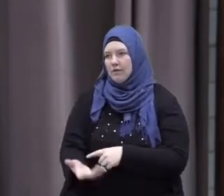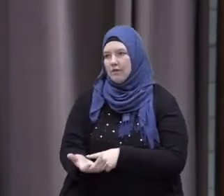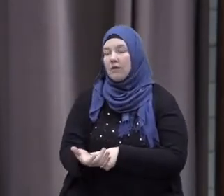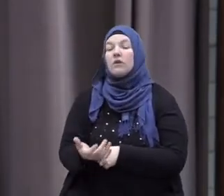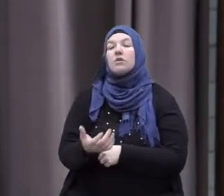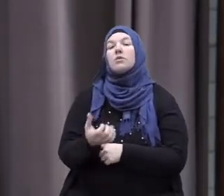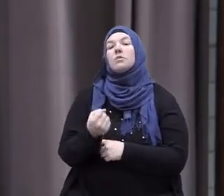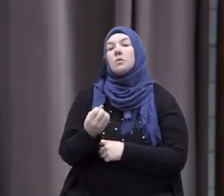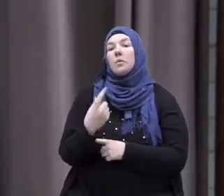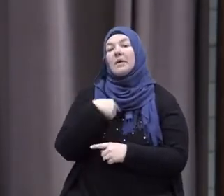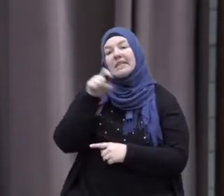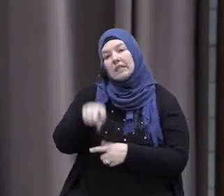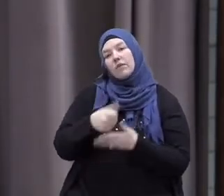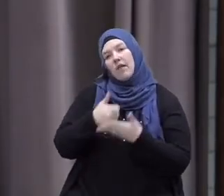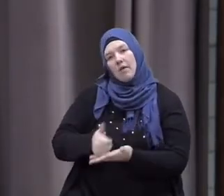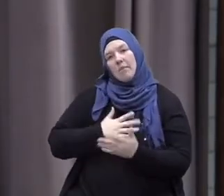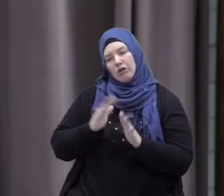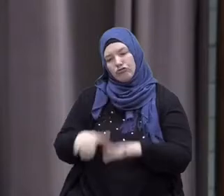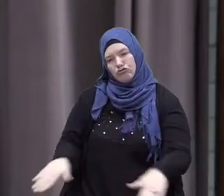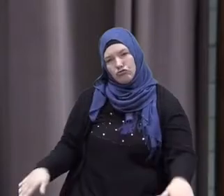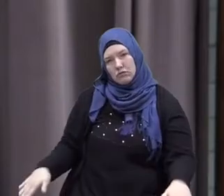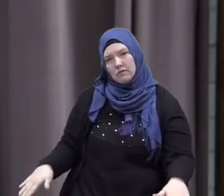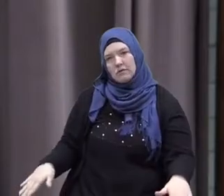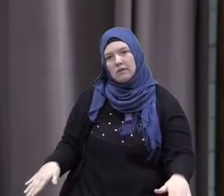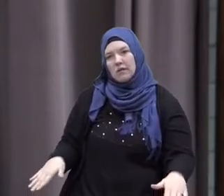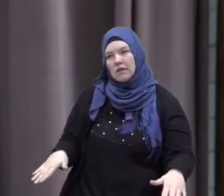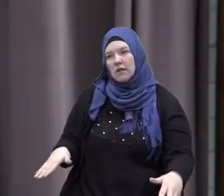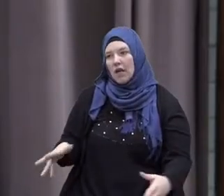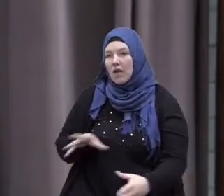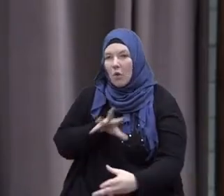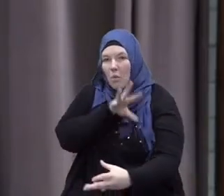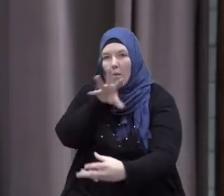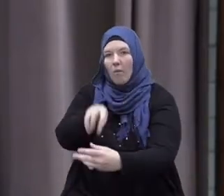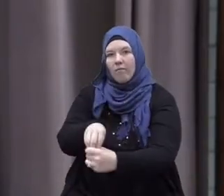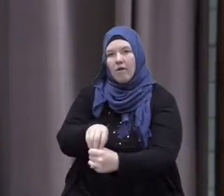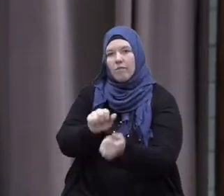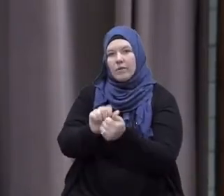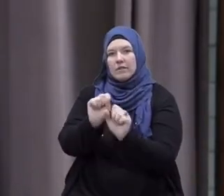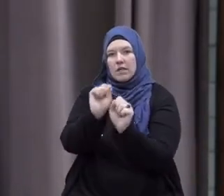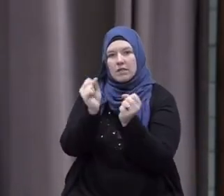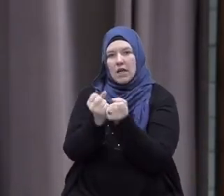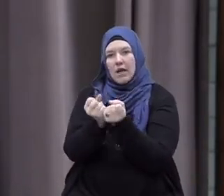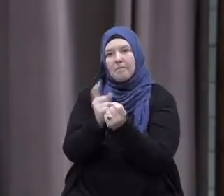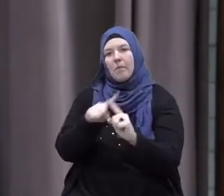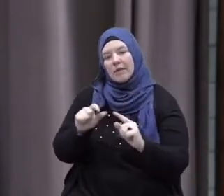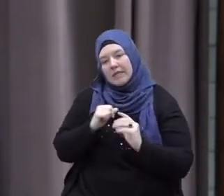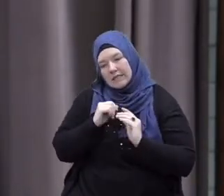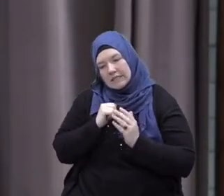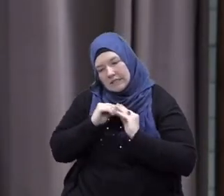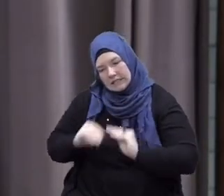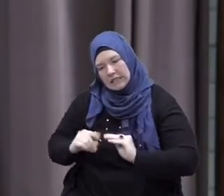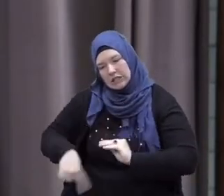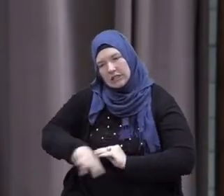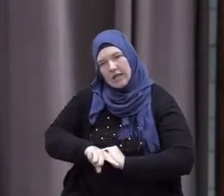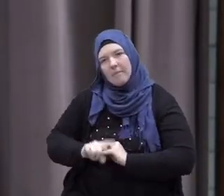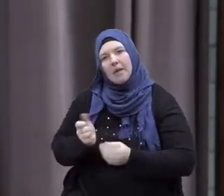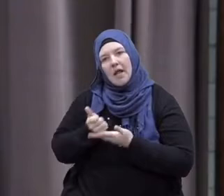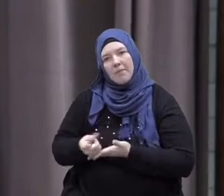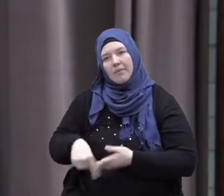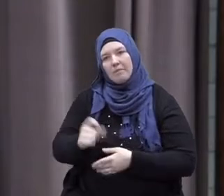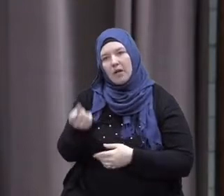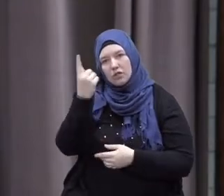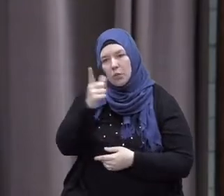So we need to help our children engage with the society, but we need to help them